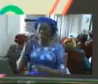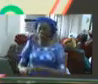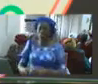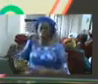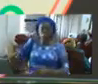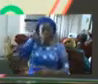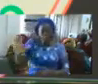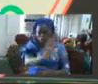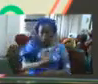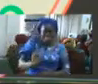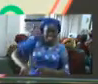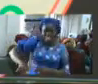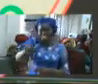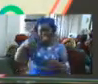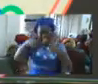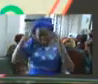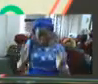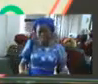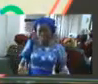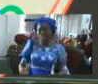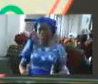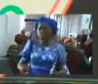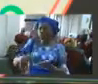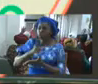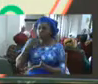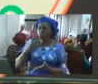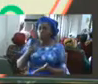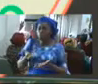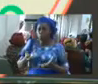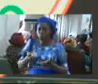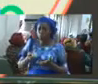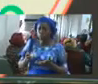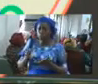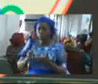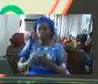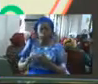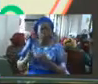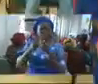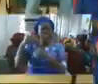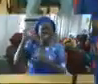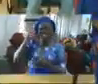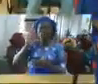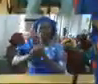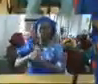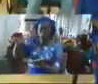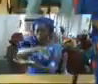your eternal enemies, those who want to hand you over to the external enemies, shall be confused.